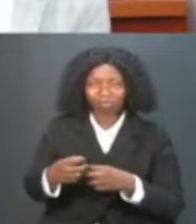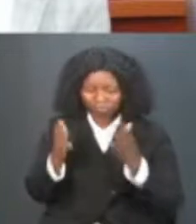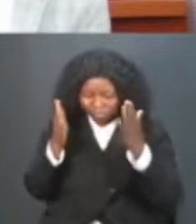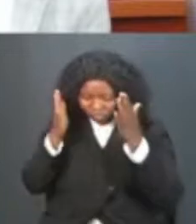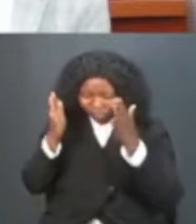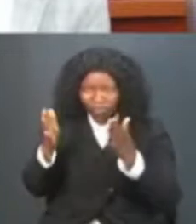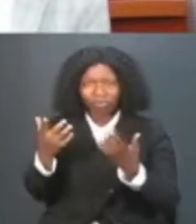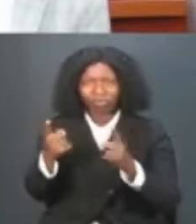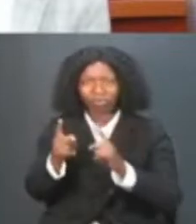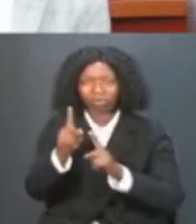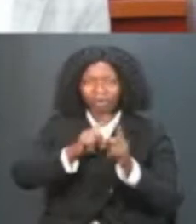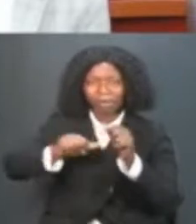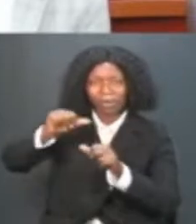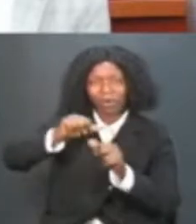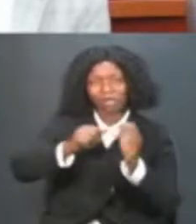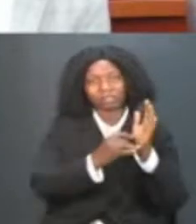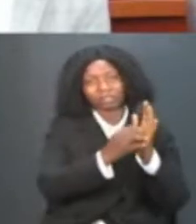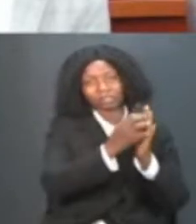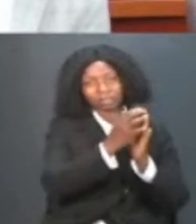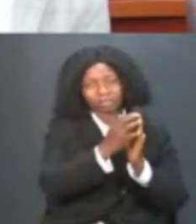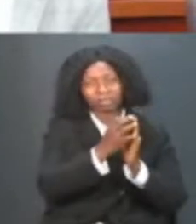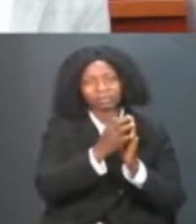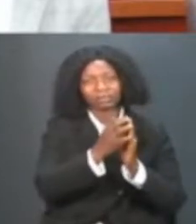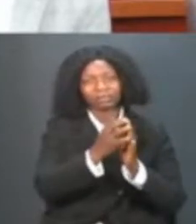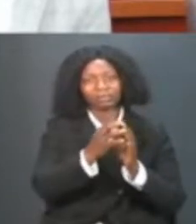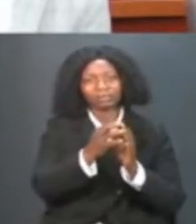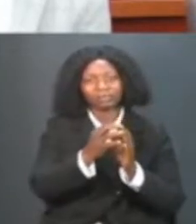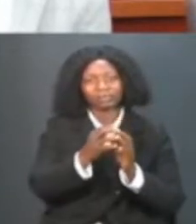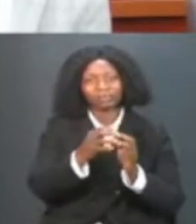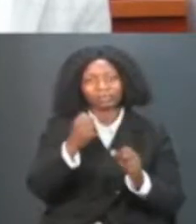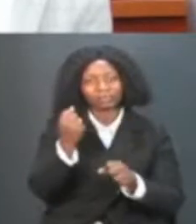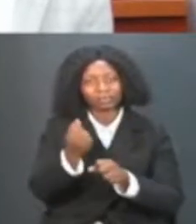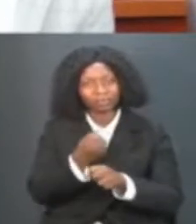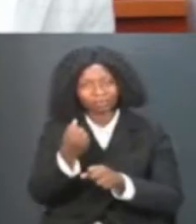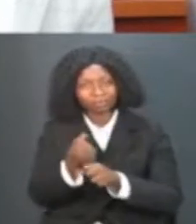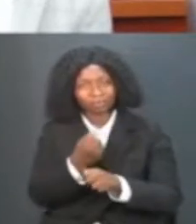to do with cancer. The statistics are startling.